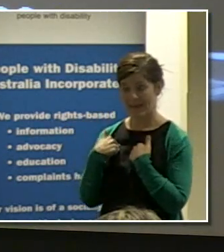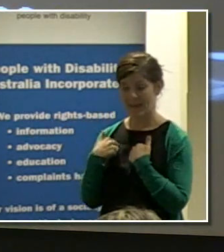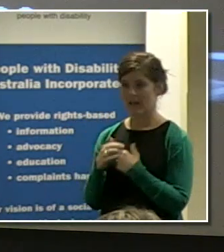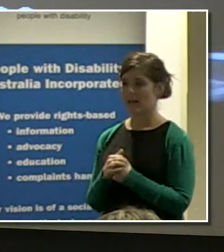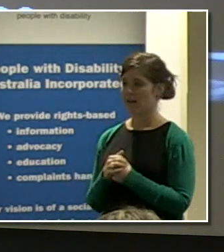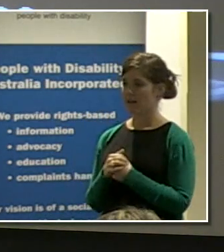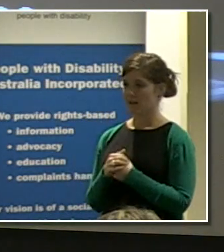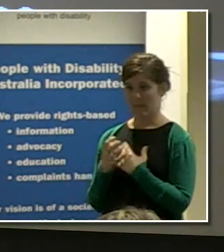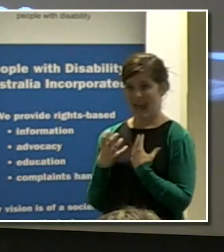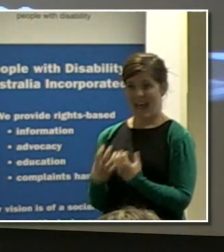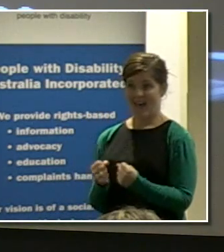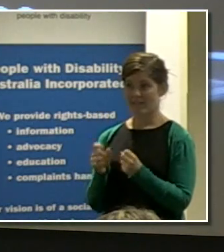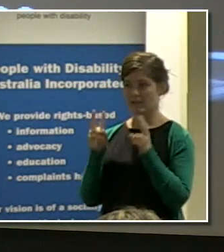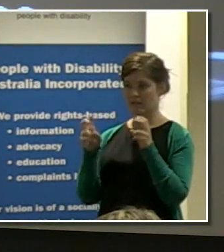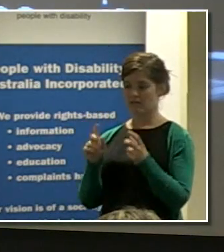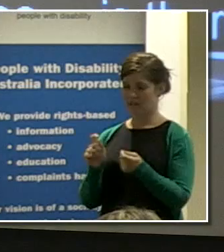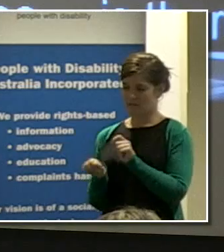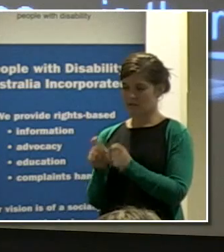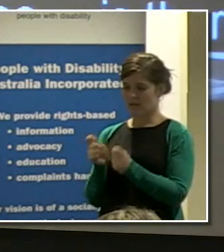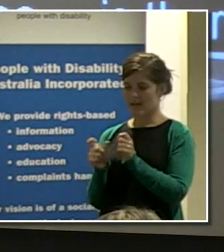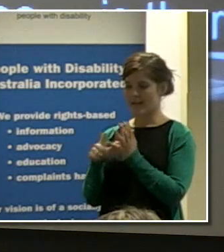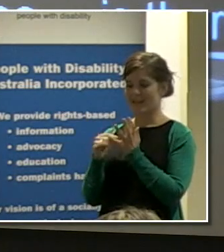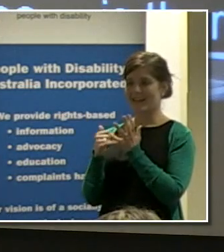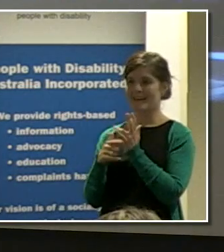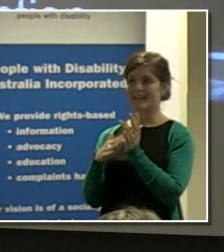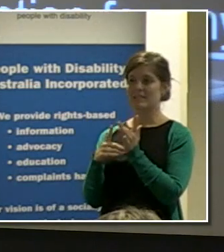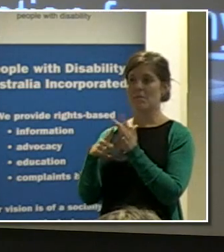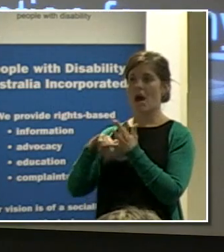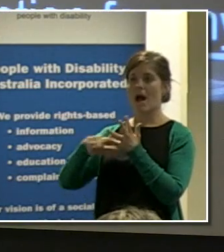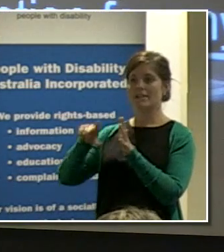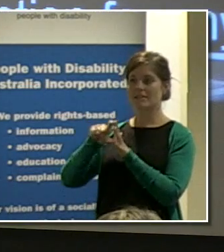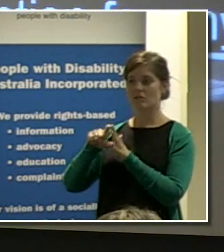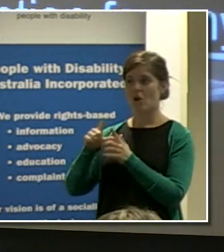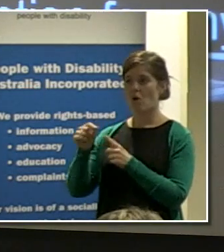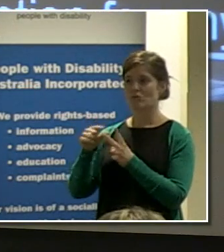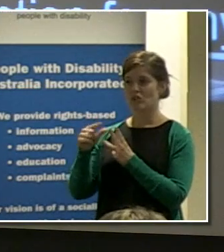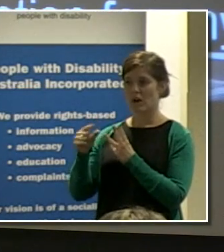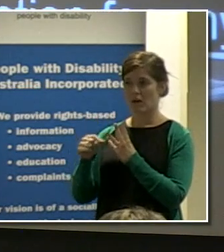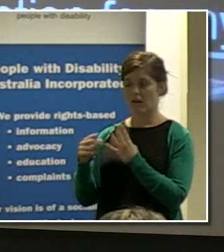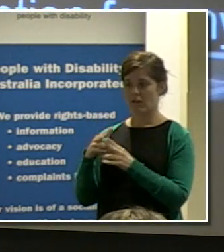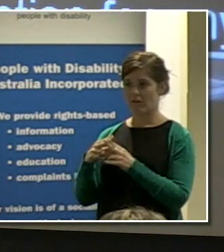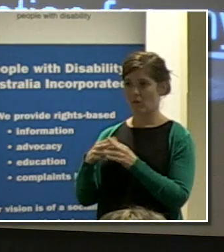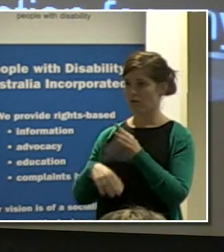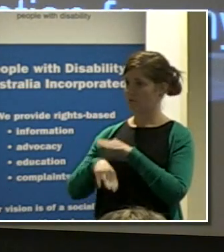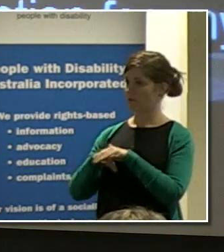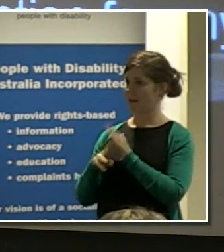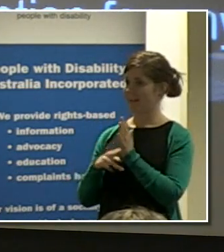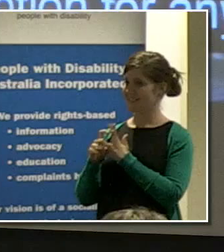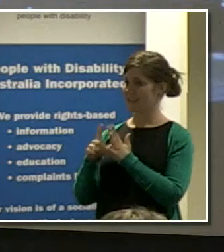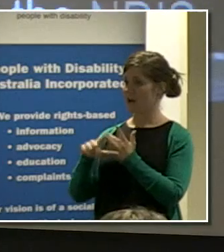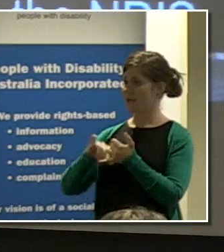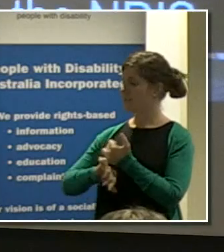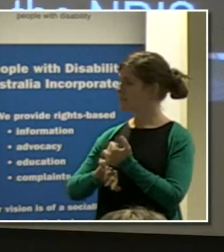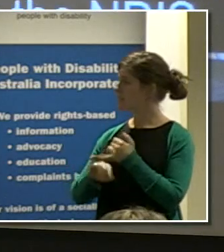is there a customised option for any of these things right across the board of the NDIS? Sorry, Locke, what was the last one,